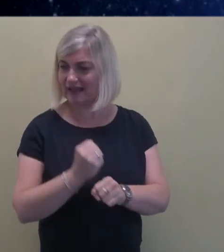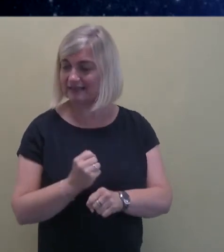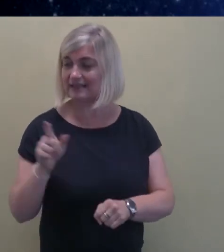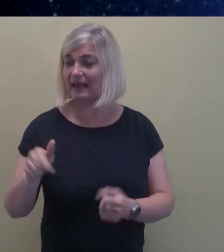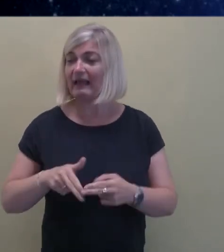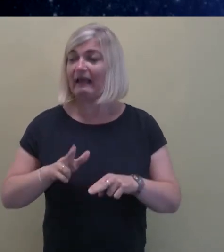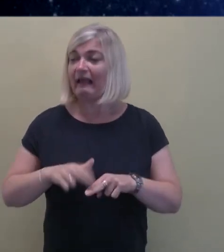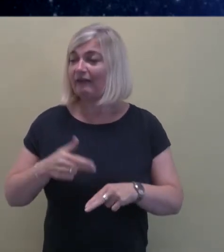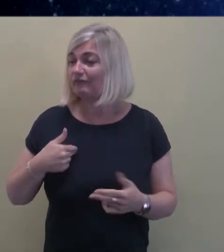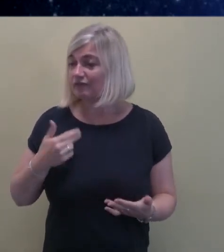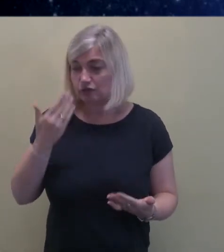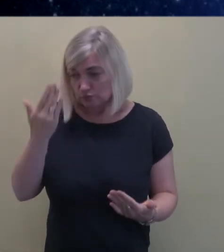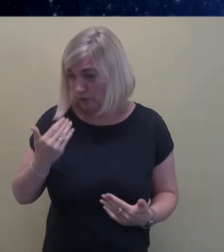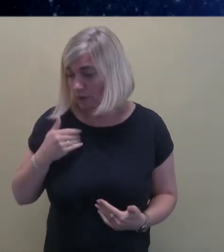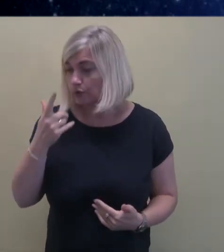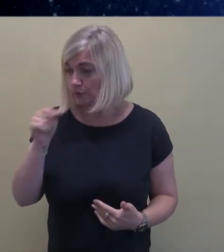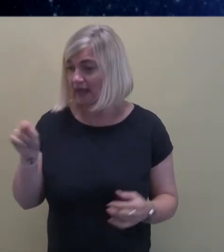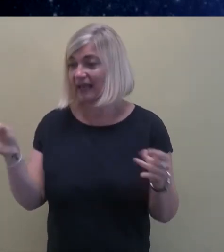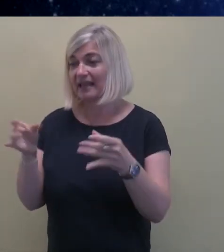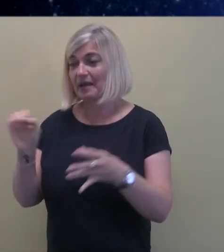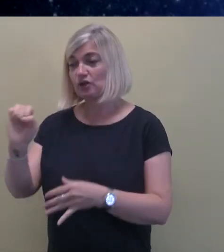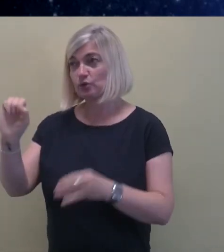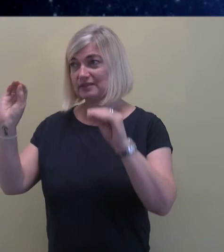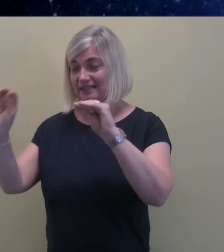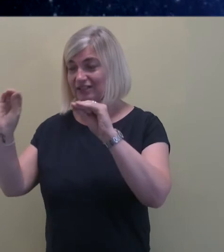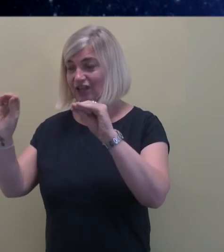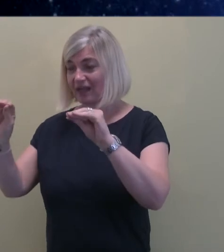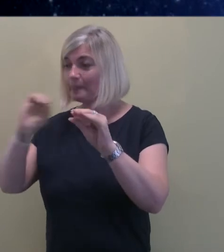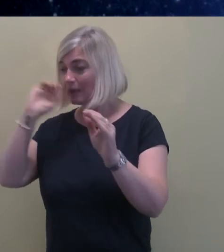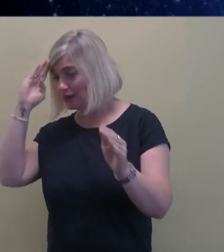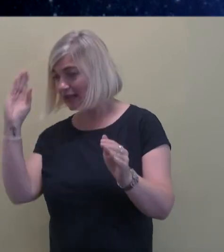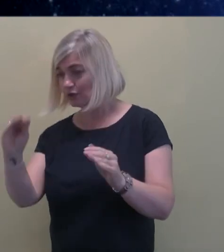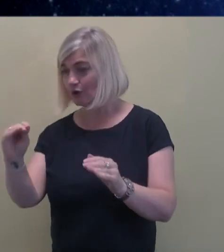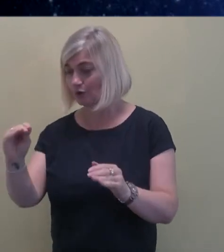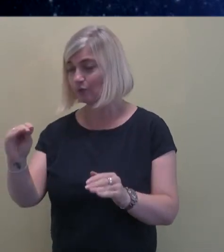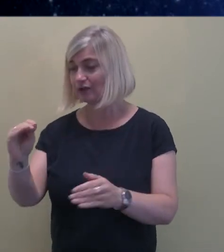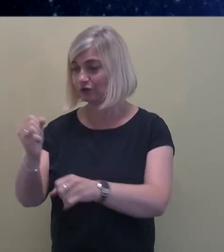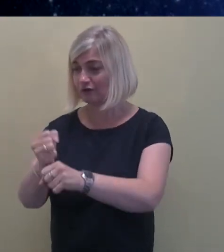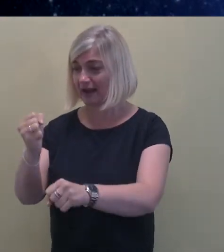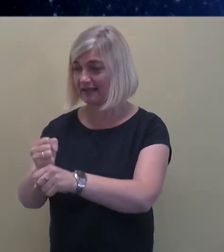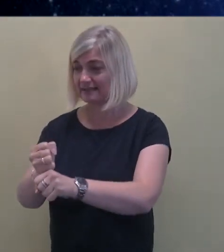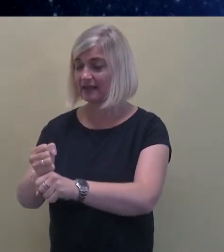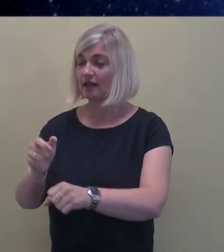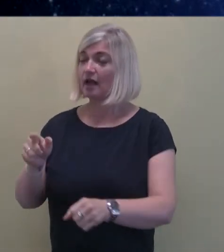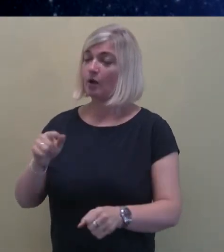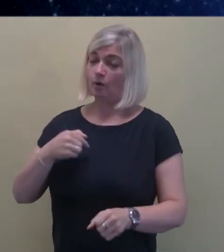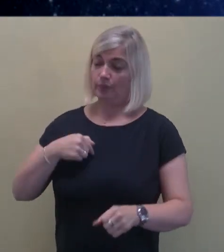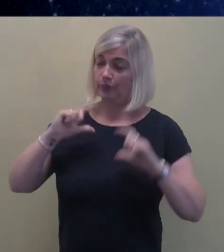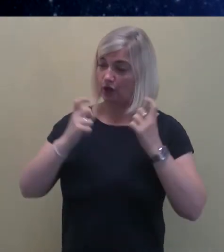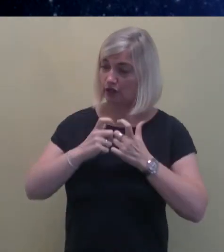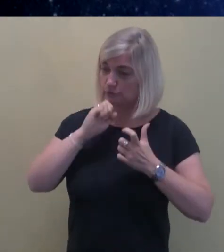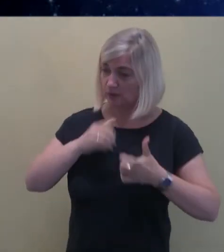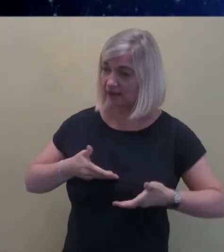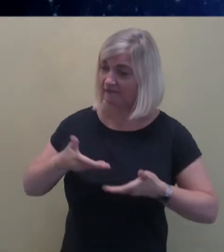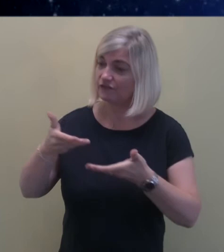it to level 2, or depending on how the grades come out. So yes, of course, go for it, apply it, so it gives us a really good idea. Also, we